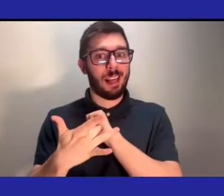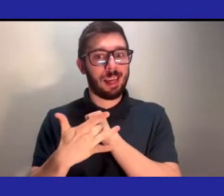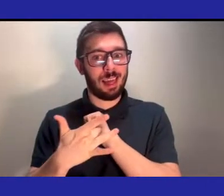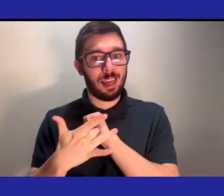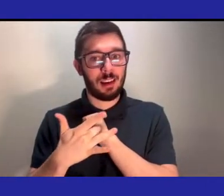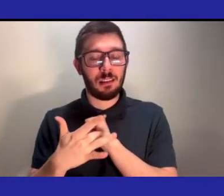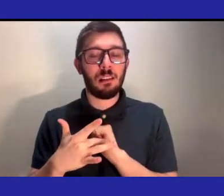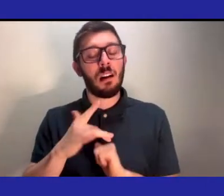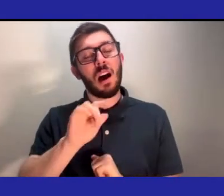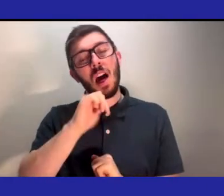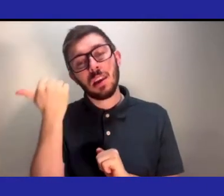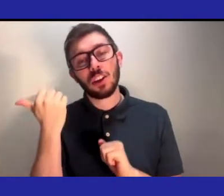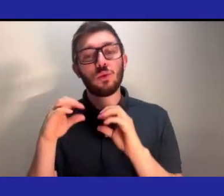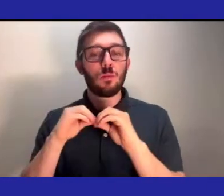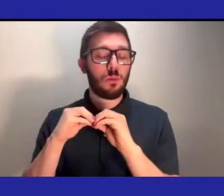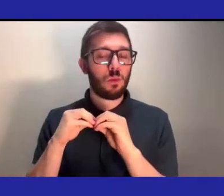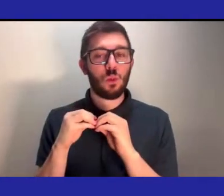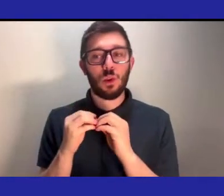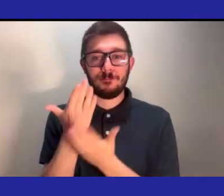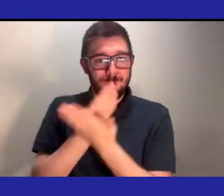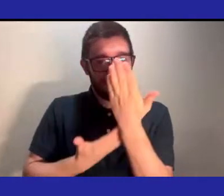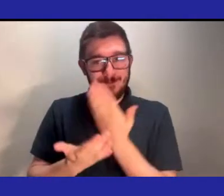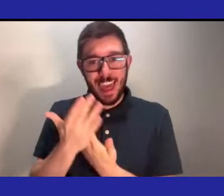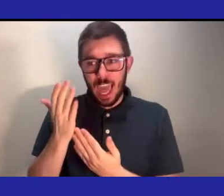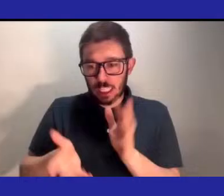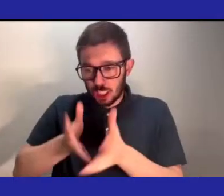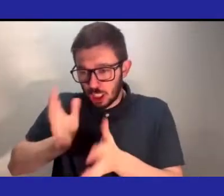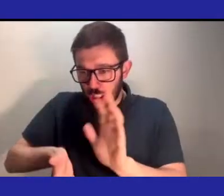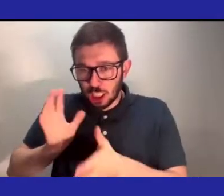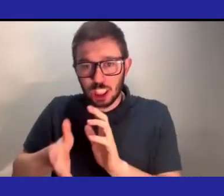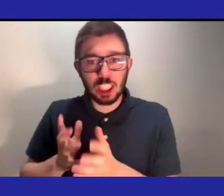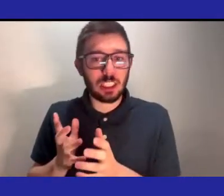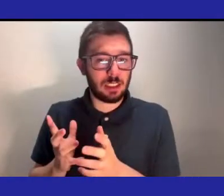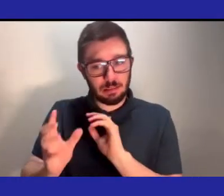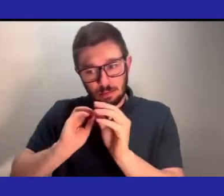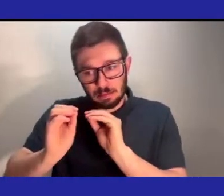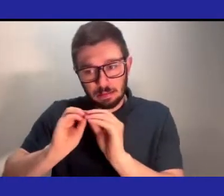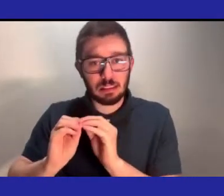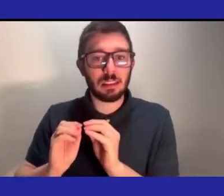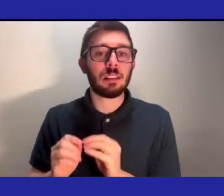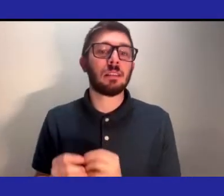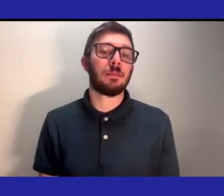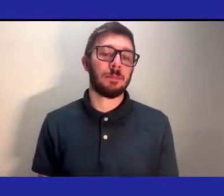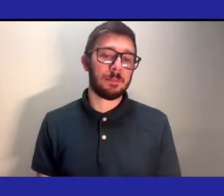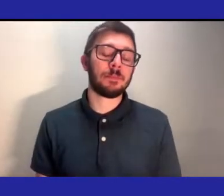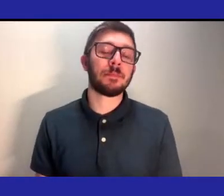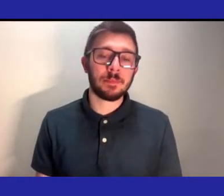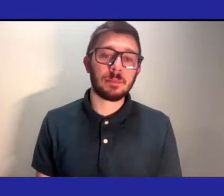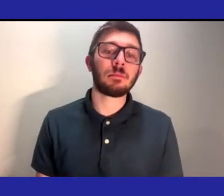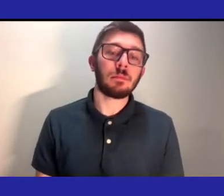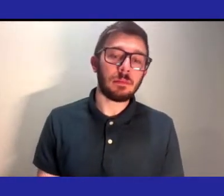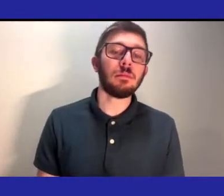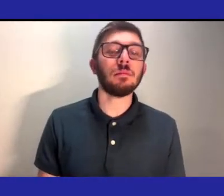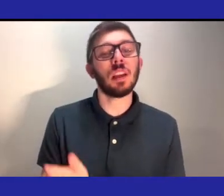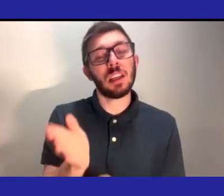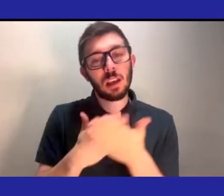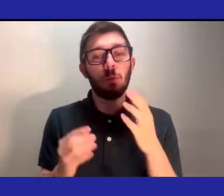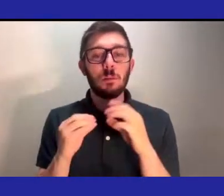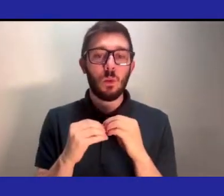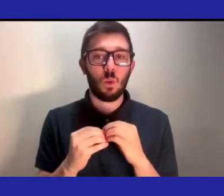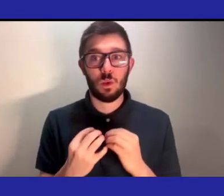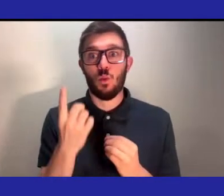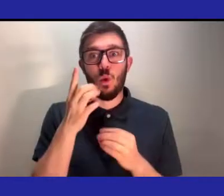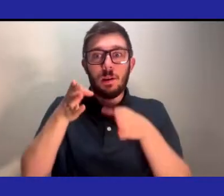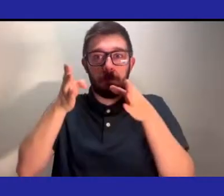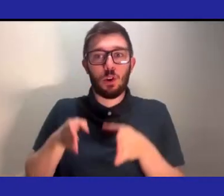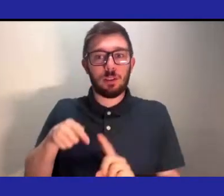were, very much a hands-on operation. And next slide. And some were just, one-person shops, right? Like we'll do it